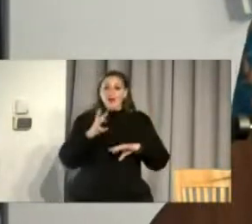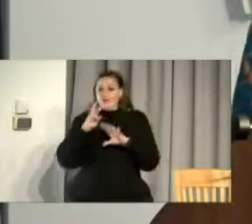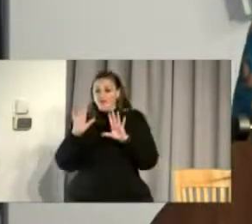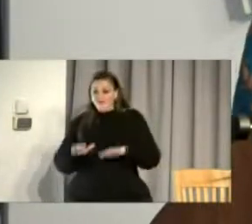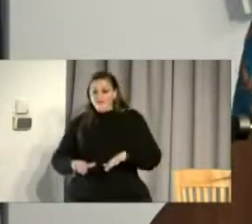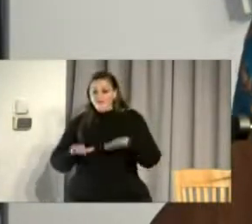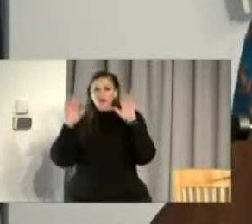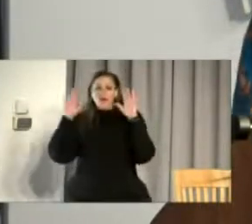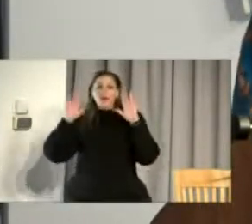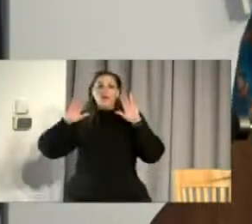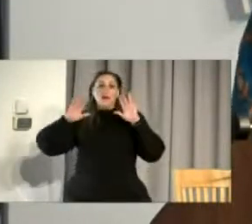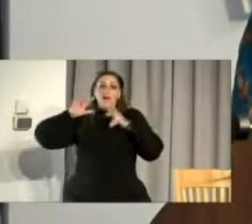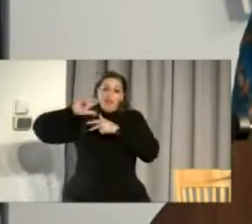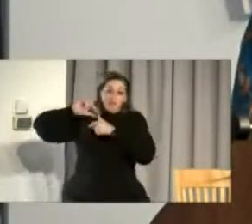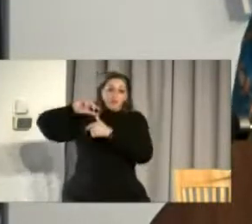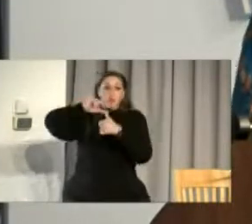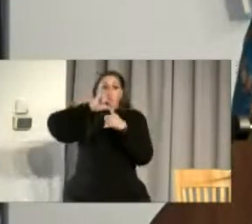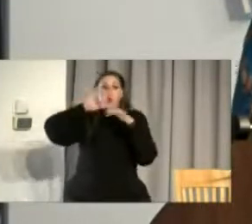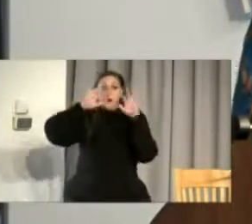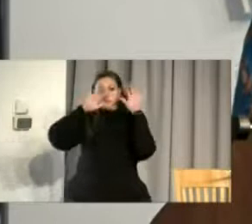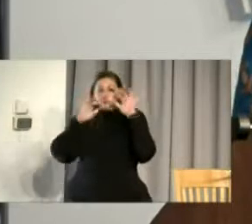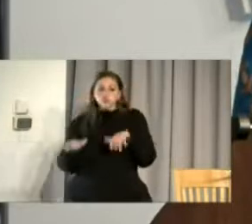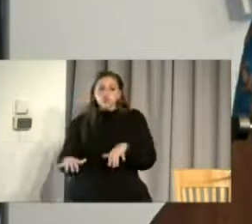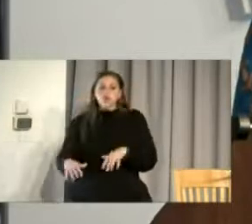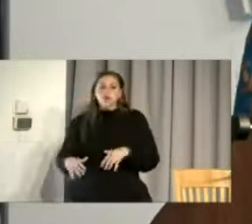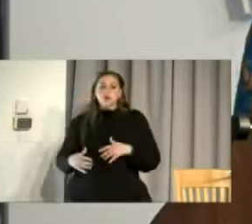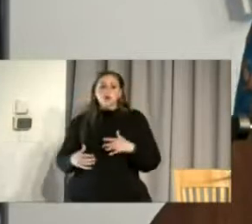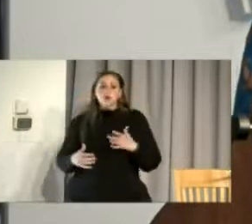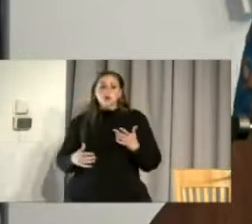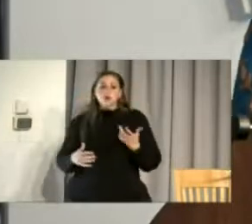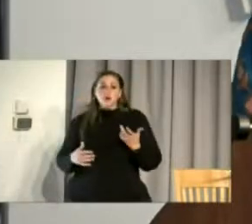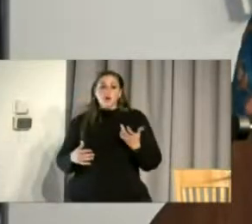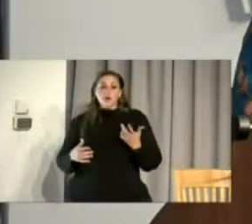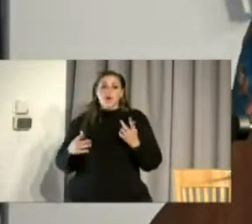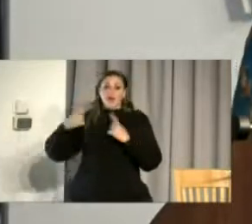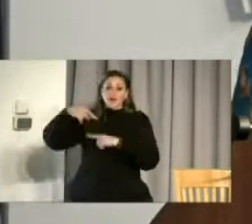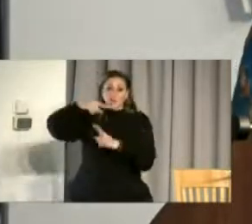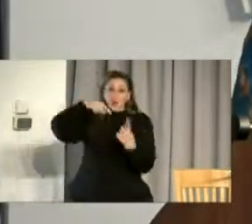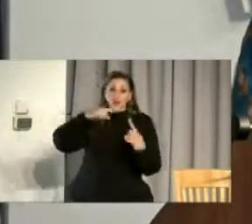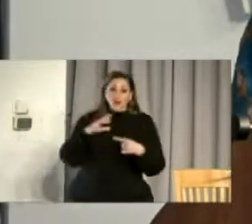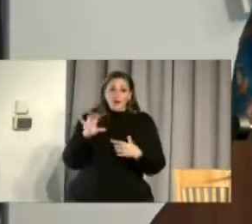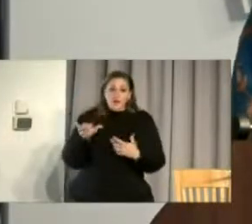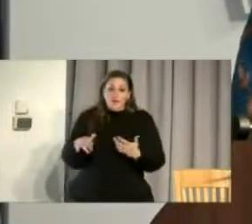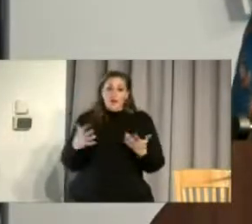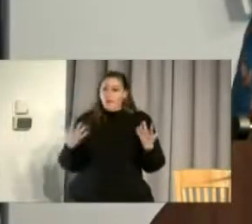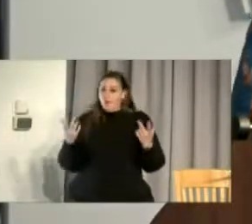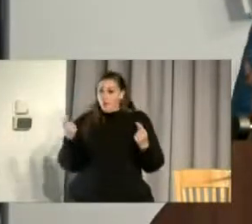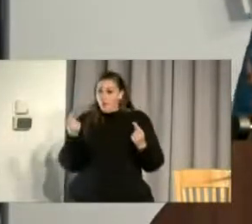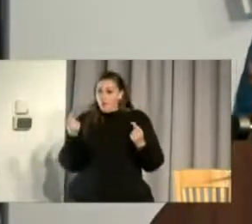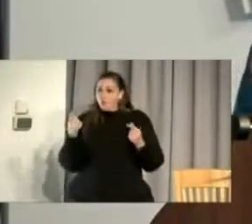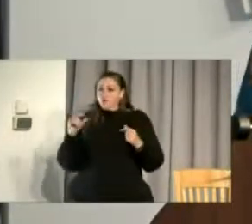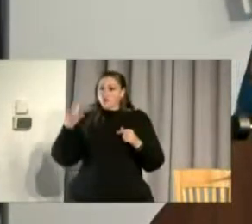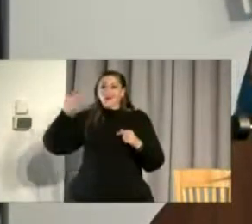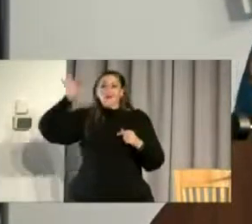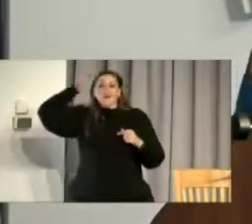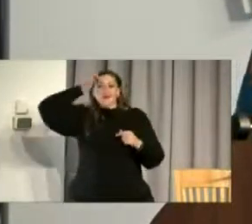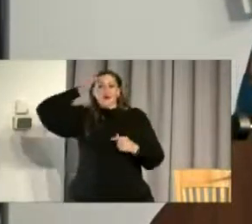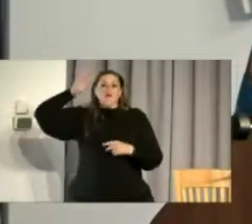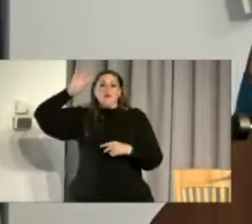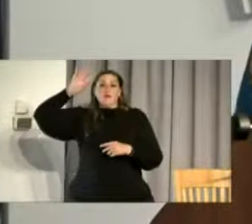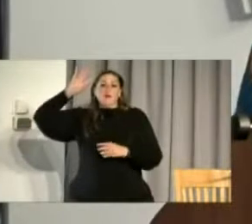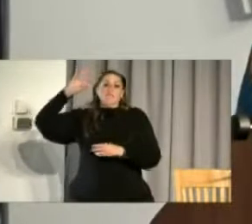the tropical storm, then the hurricane? What has been, for example, the role of the